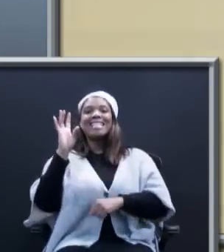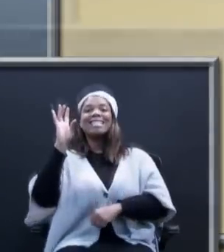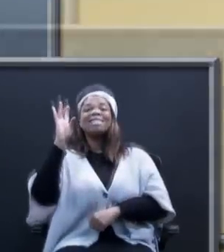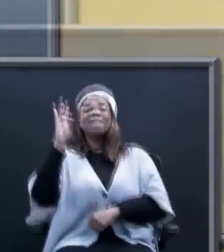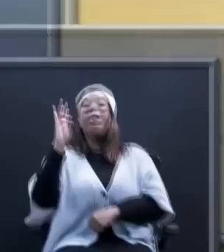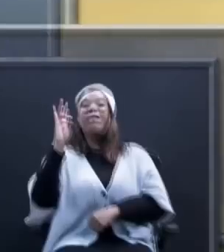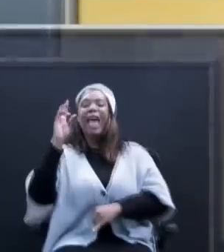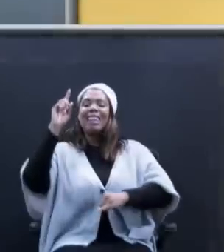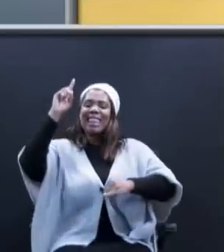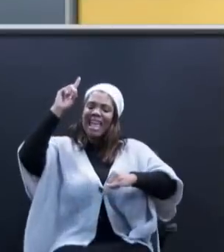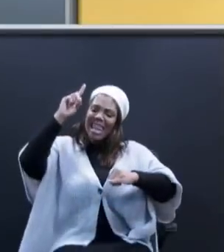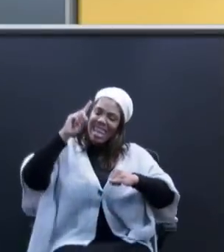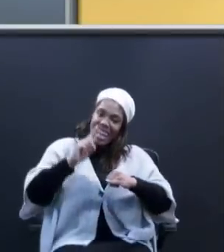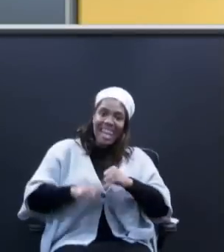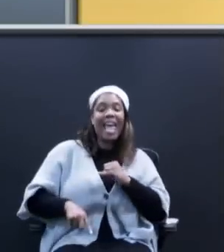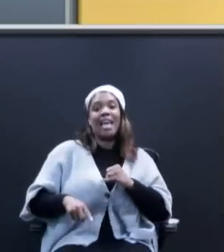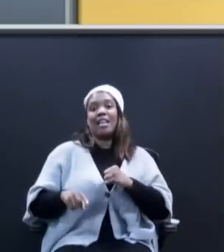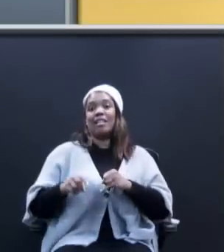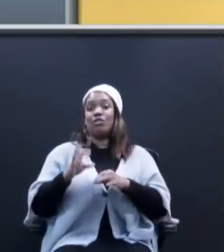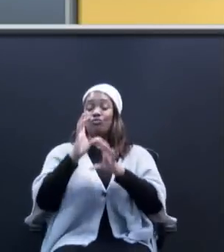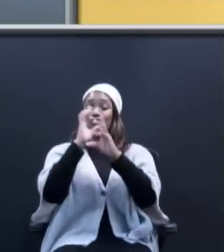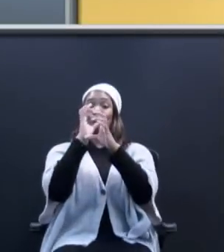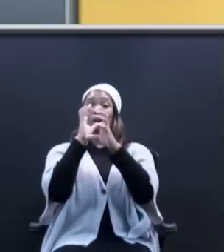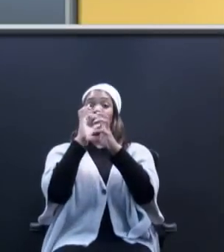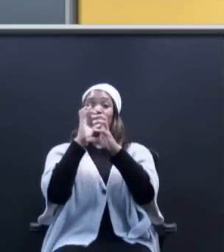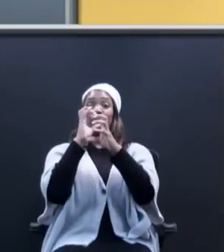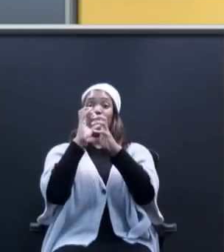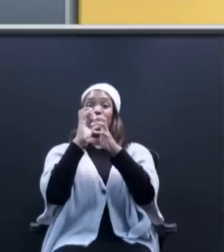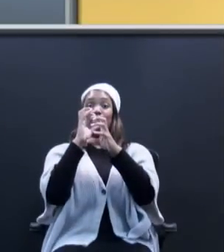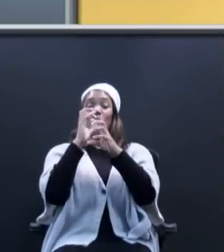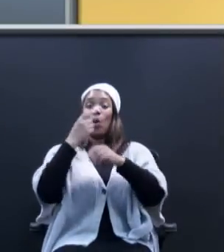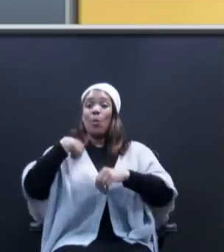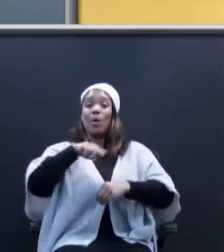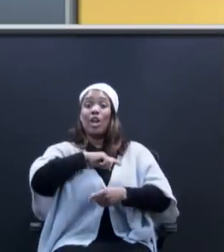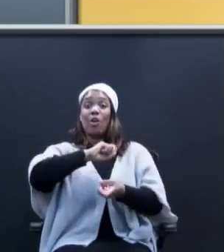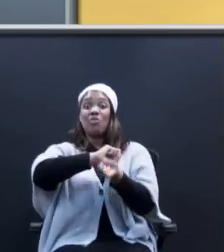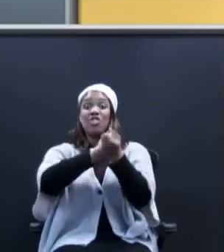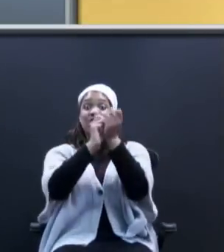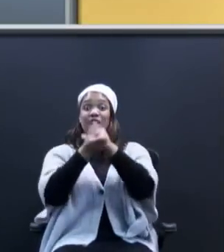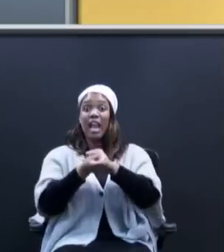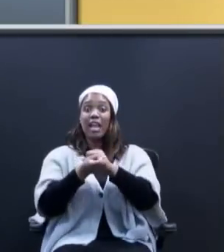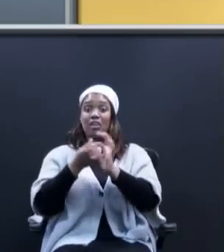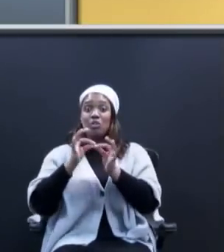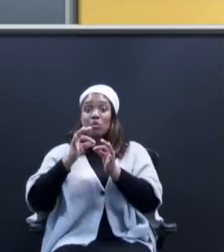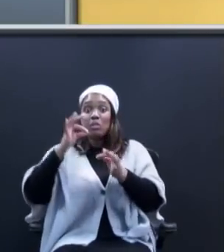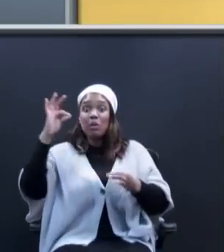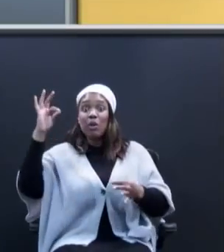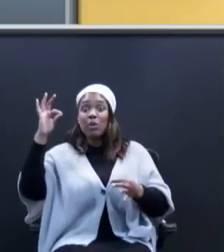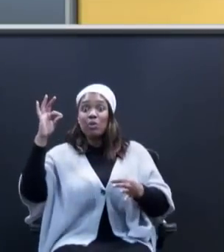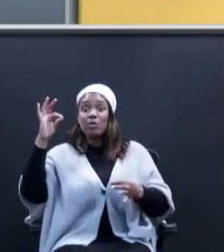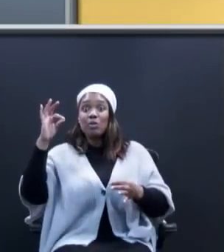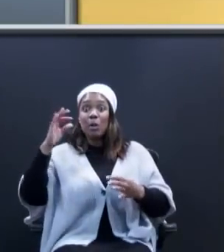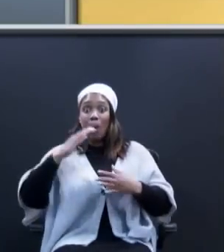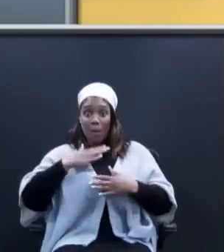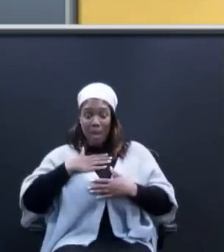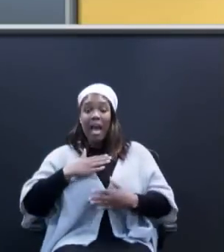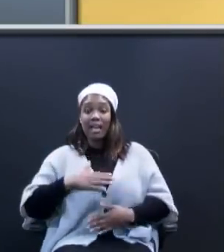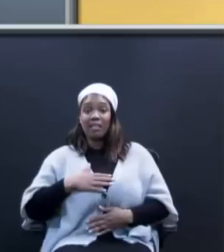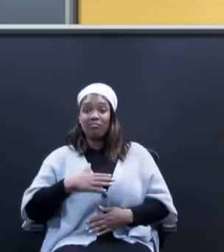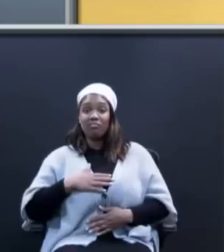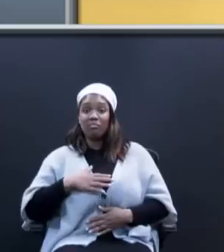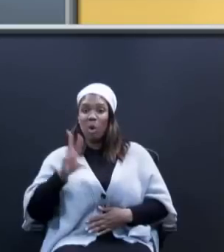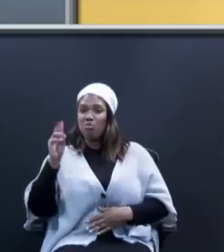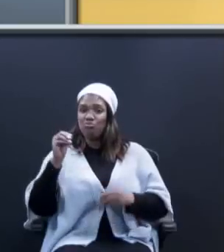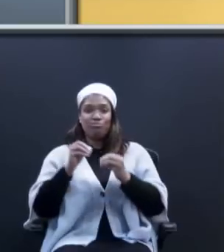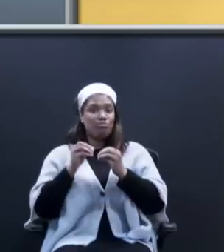the last trump, the seventh trump. That's why we observe the memorial of the blowing of the trumpets. He's telling you, I'm going to